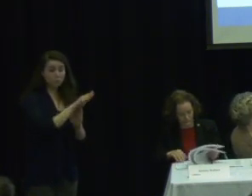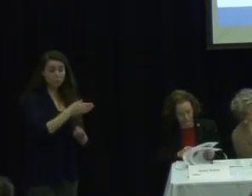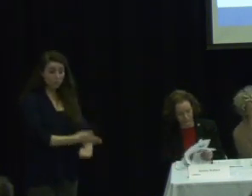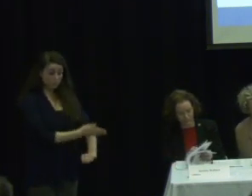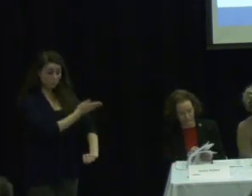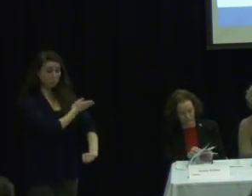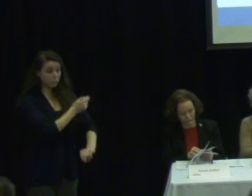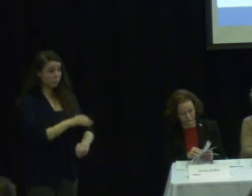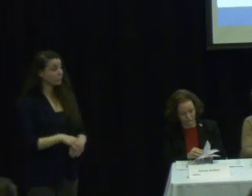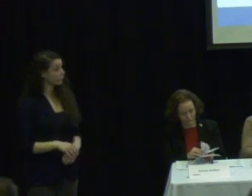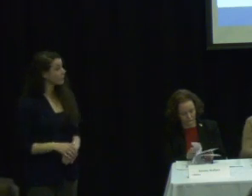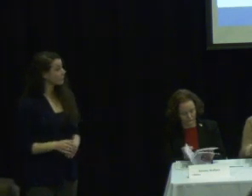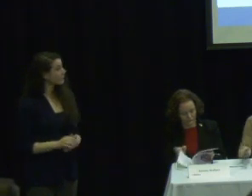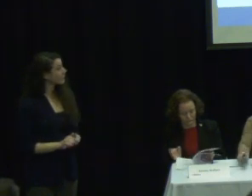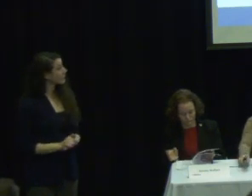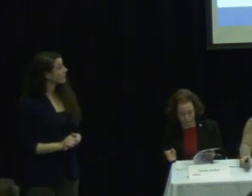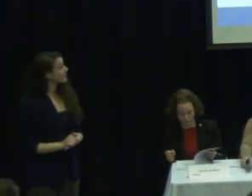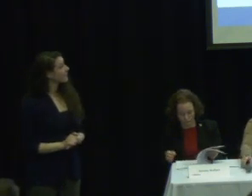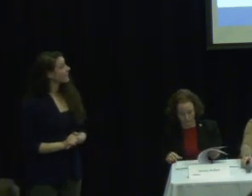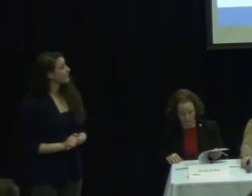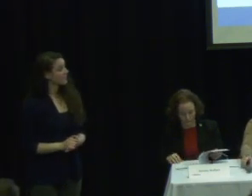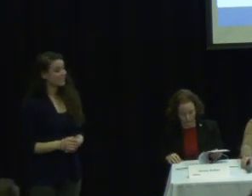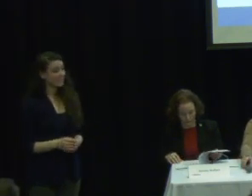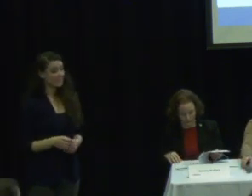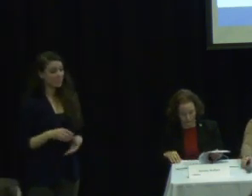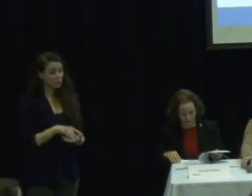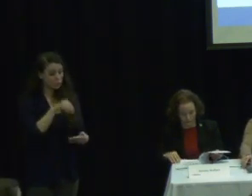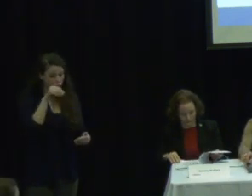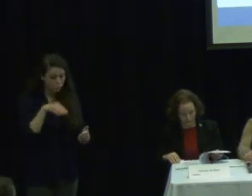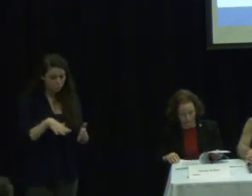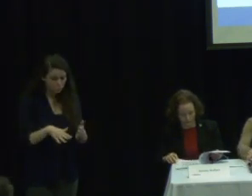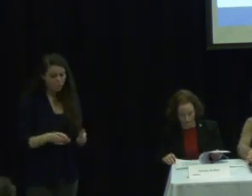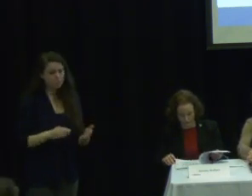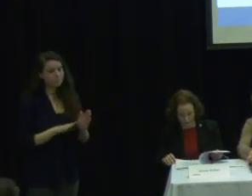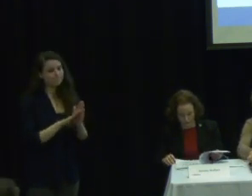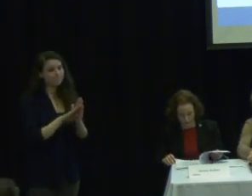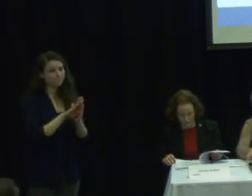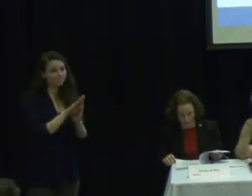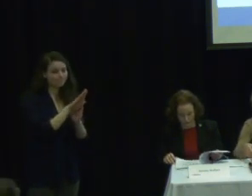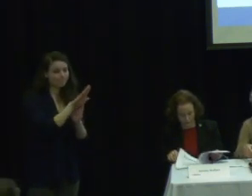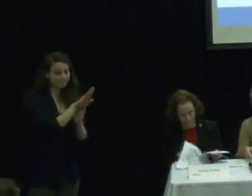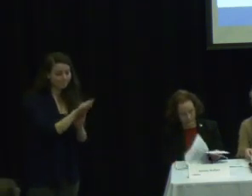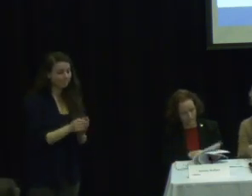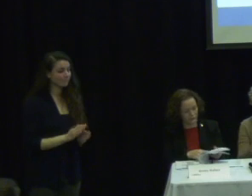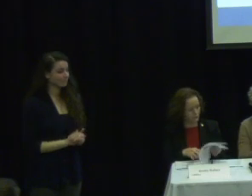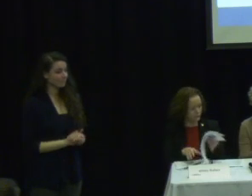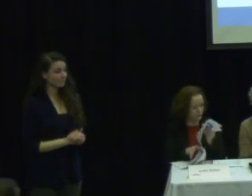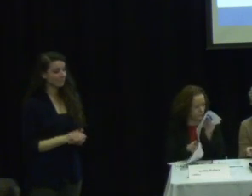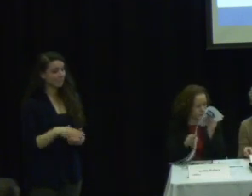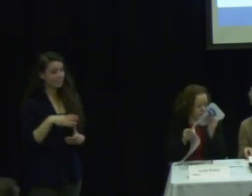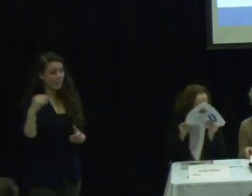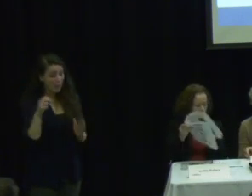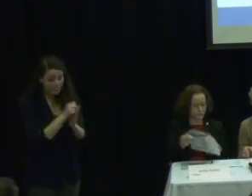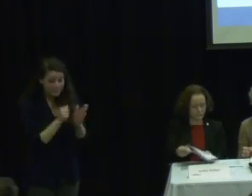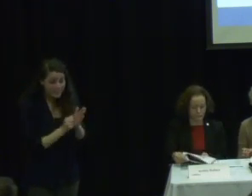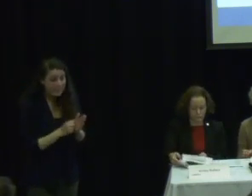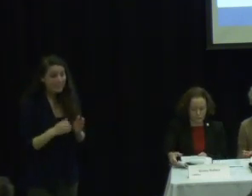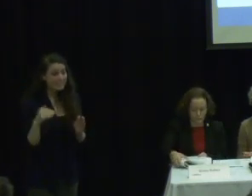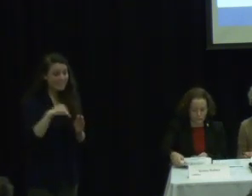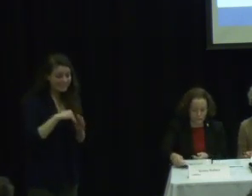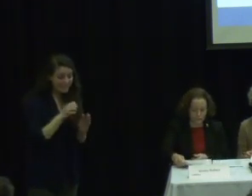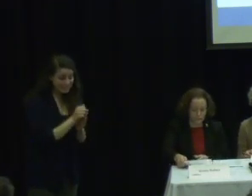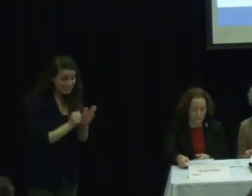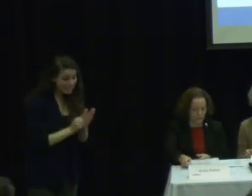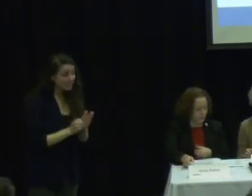and this steady enrollment growth in a lot of different channels, out of state, in state. This new category, I know we've been talking about